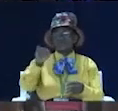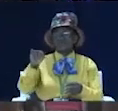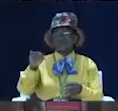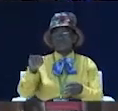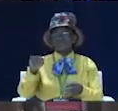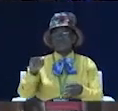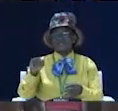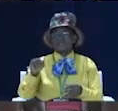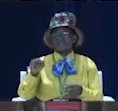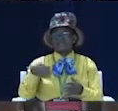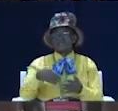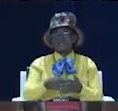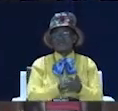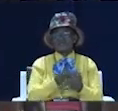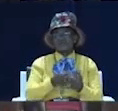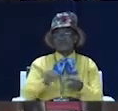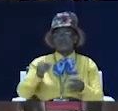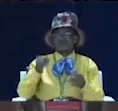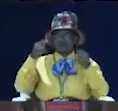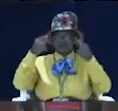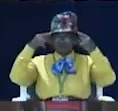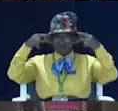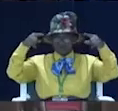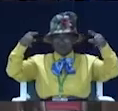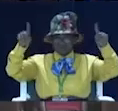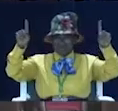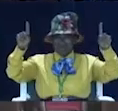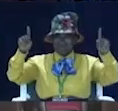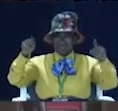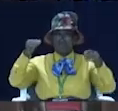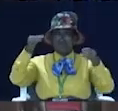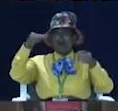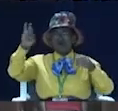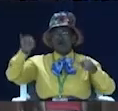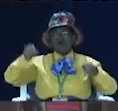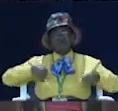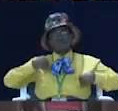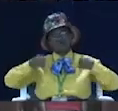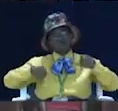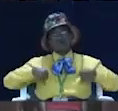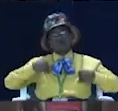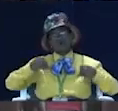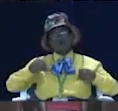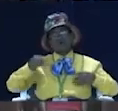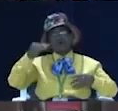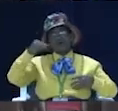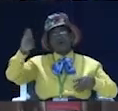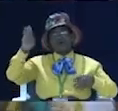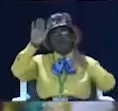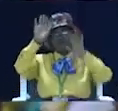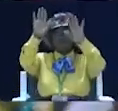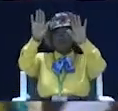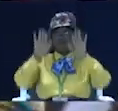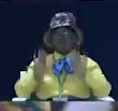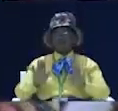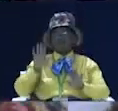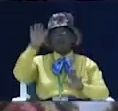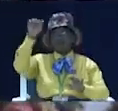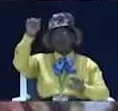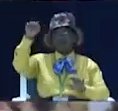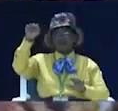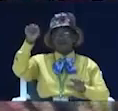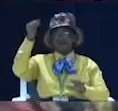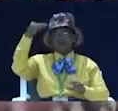A new beginning of success, of joy, of miracles,